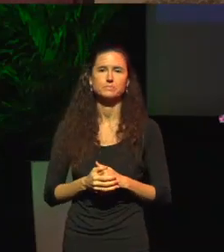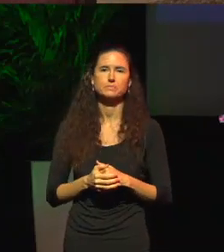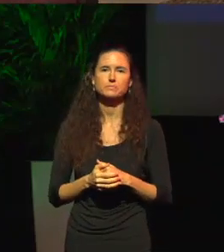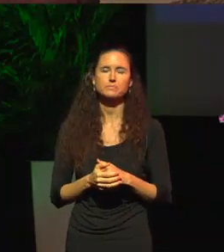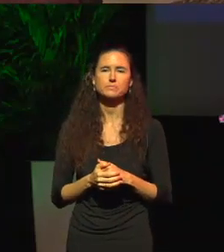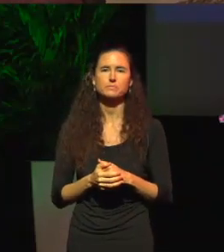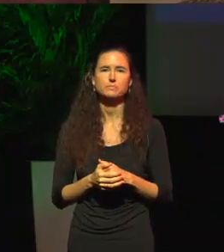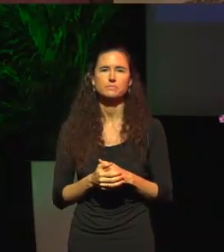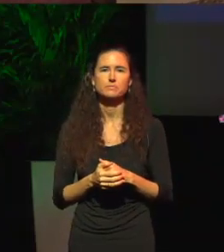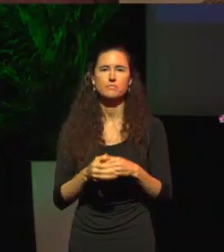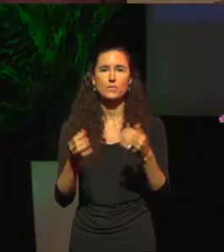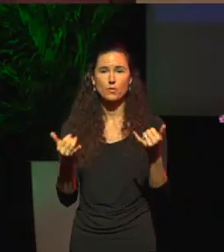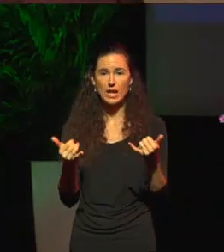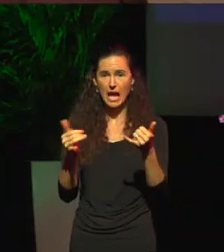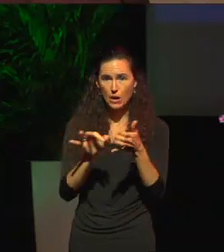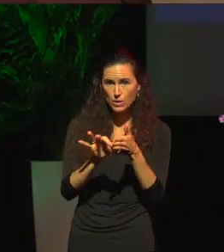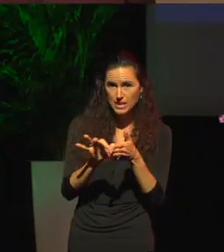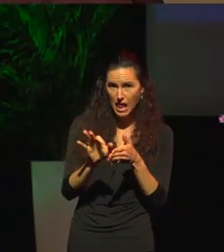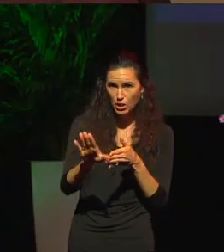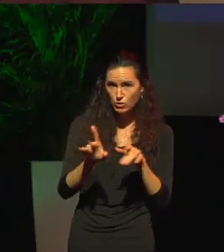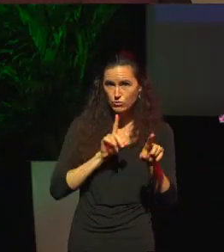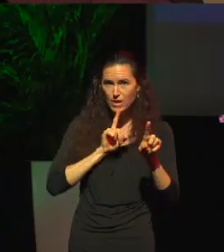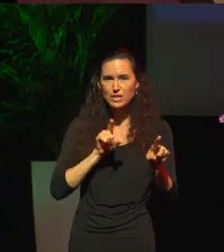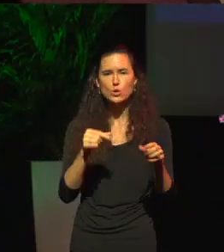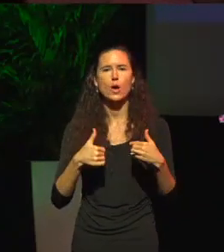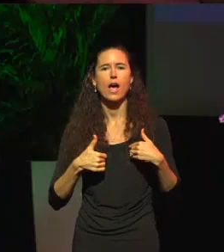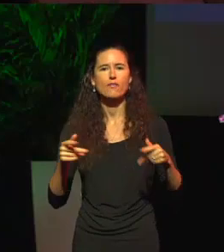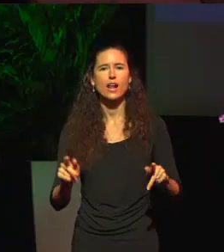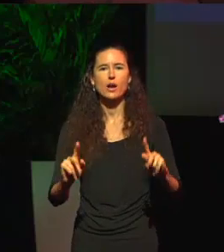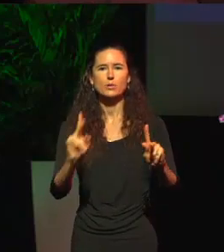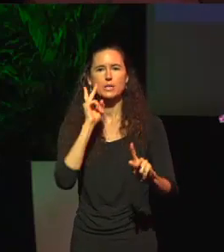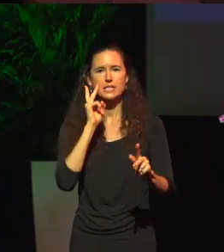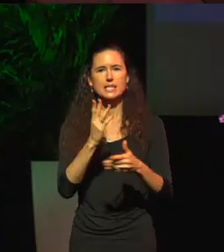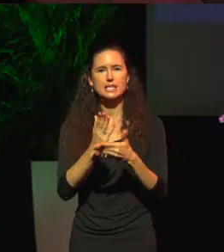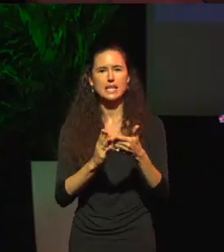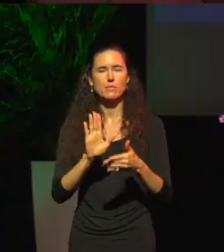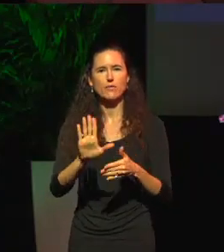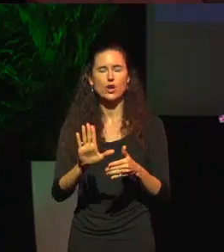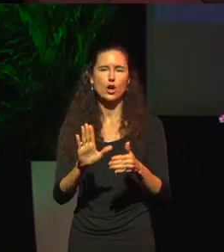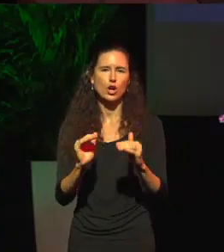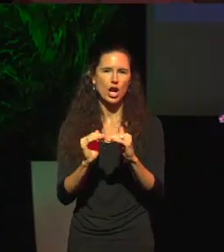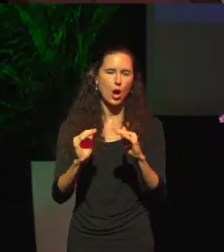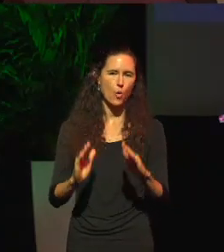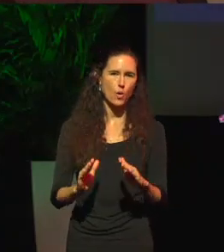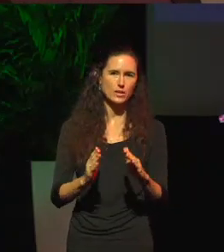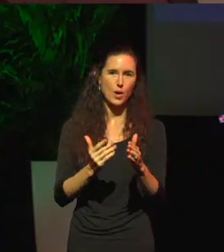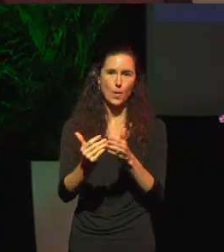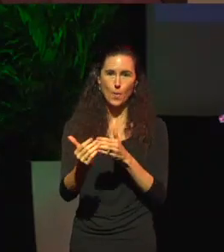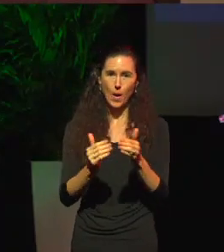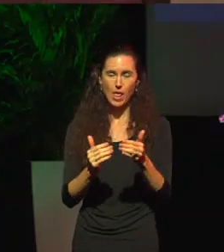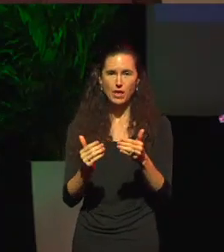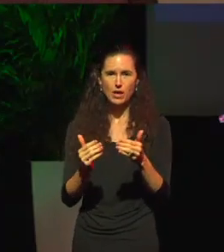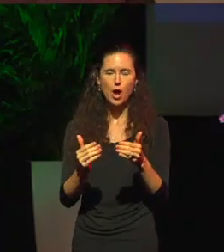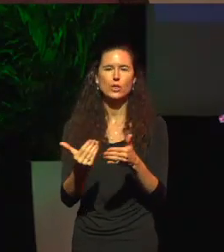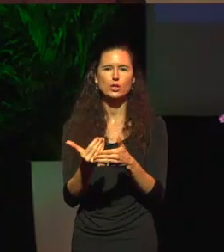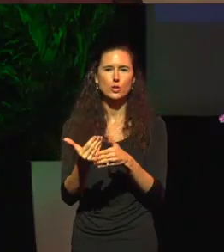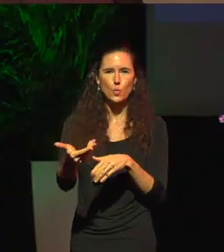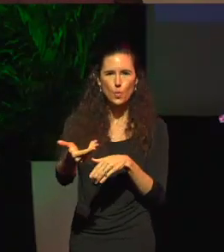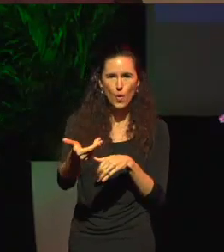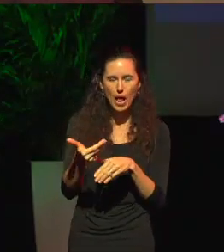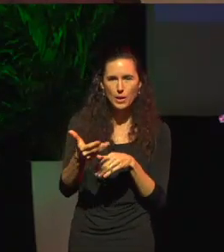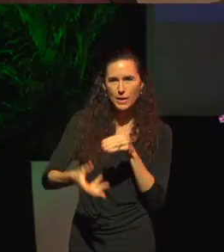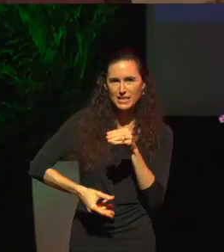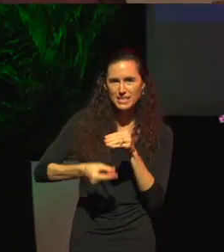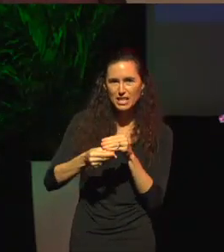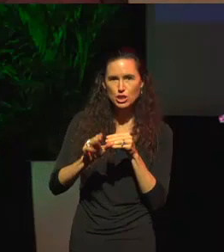While we're tallying your answers, you have an opportunity to see some of your coworkers. Now, whether they're welcome additions to your new office